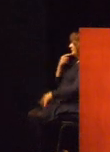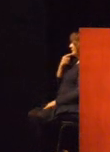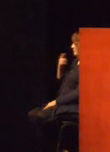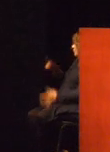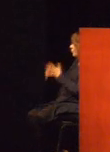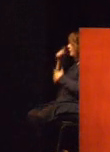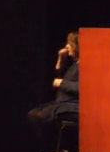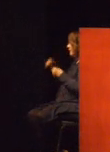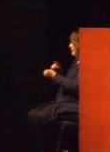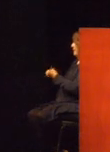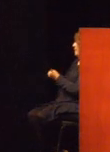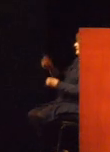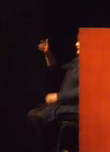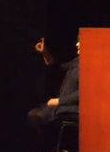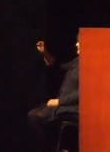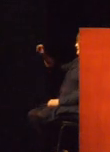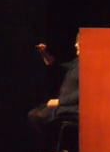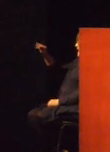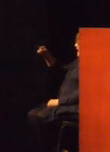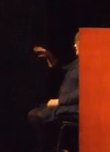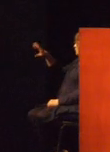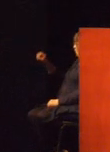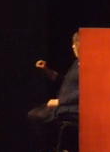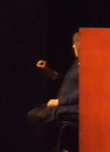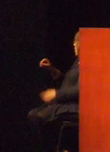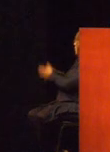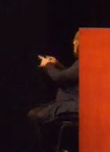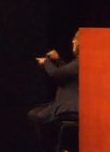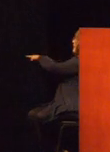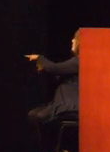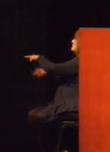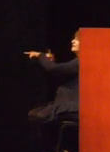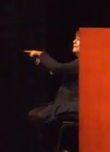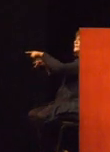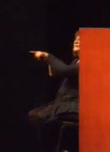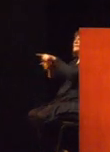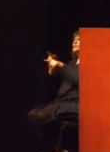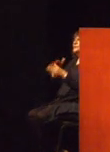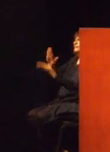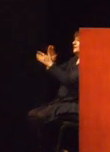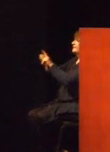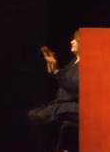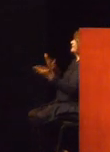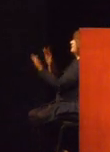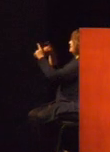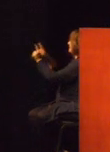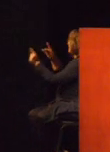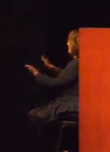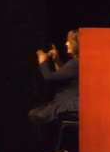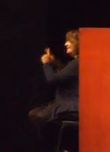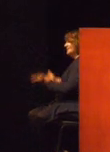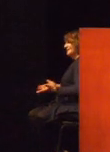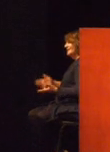what do you think about Robin DiAngelo? She has a different approach from you. And what do you think about this person? You approach the subject differently. And I always say, you know,